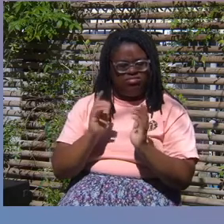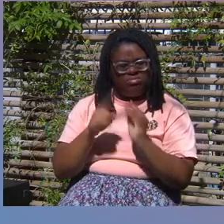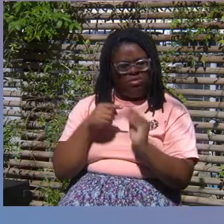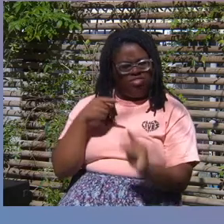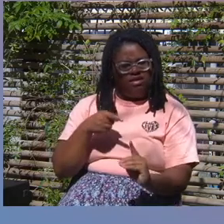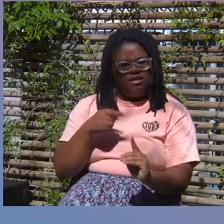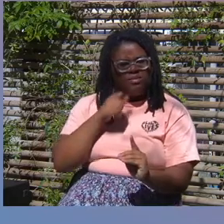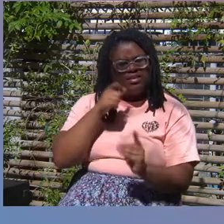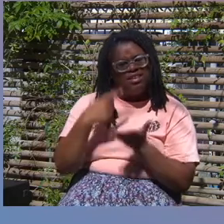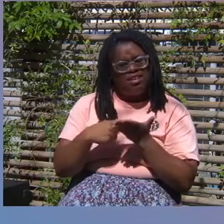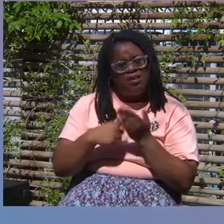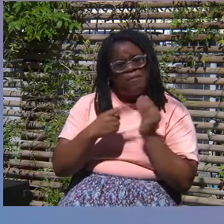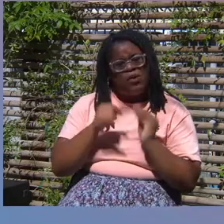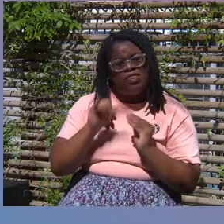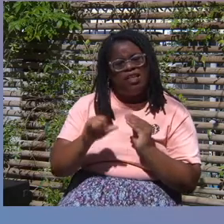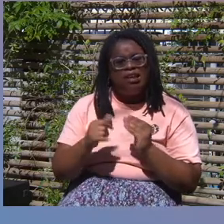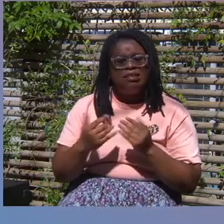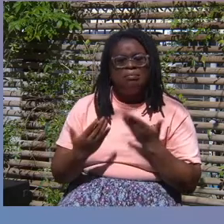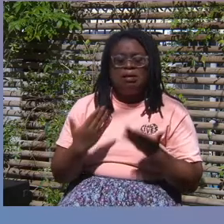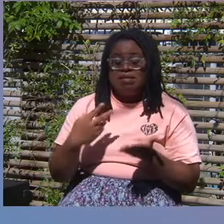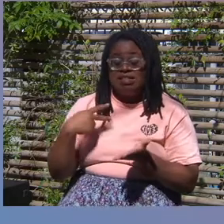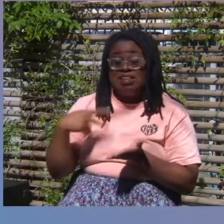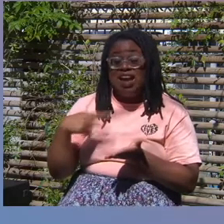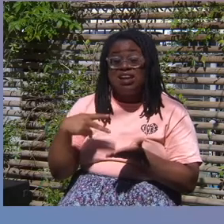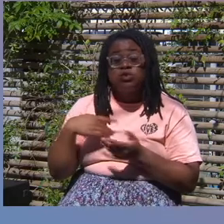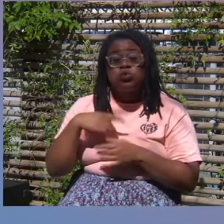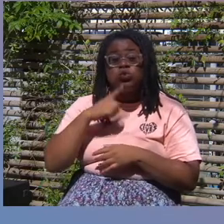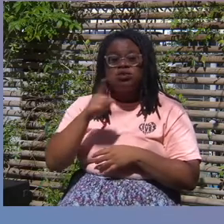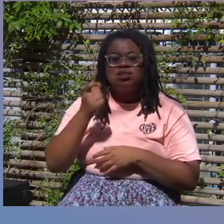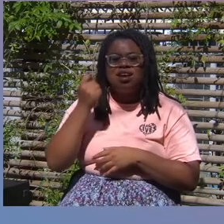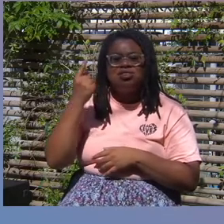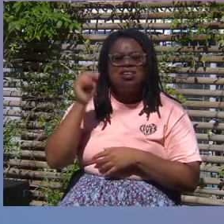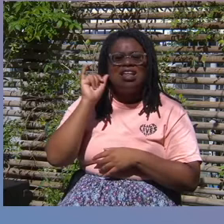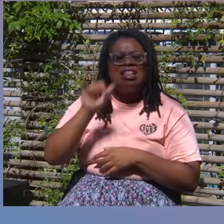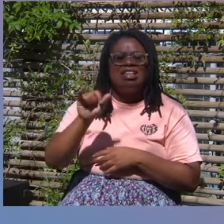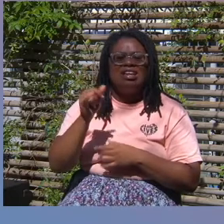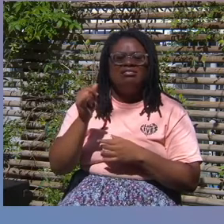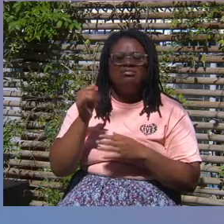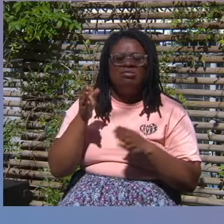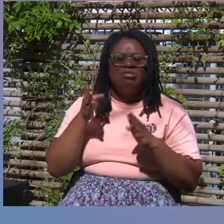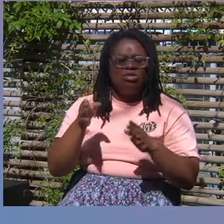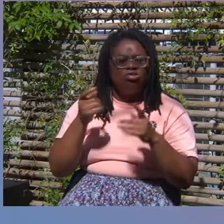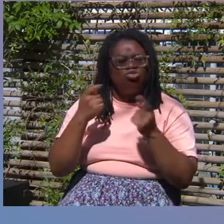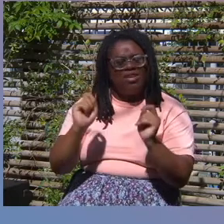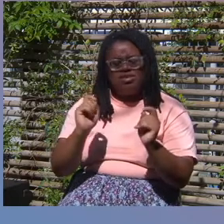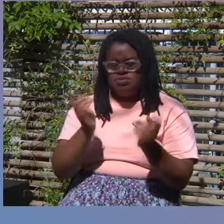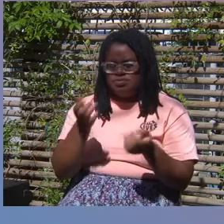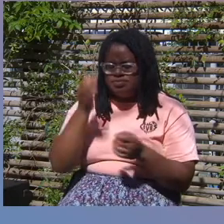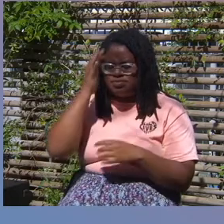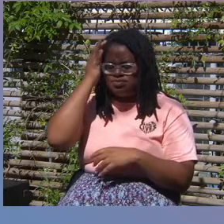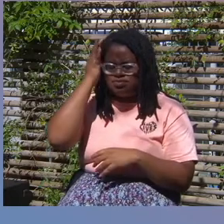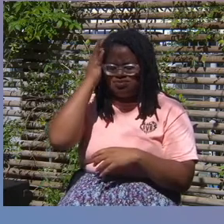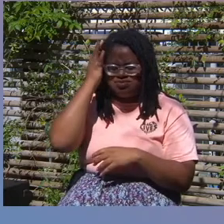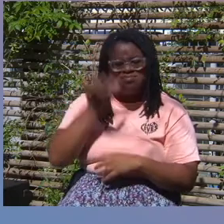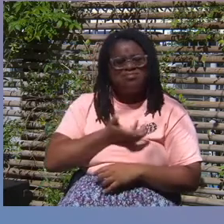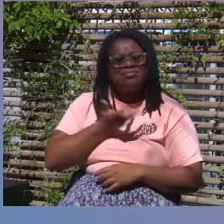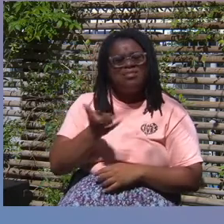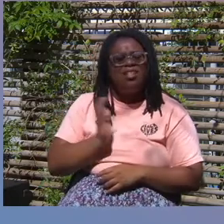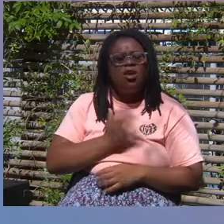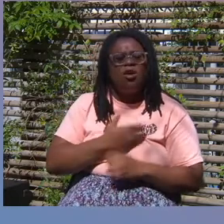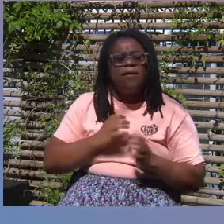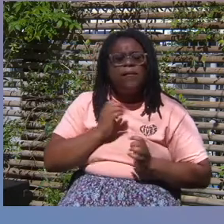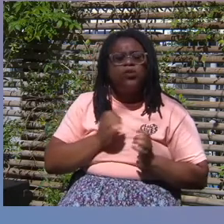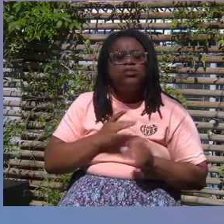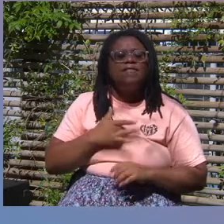things. We didn't have even the language, sometimes even the language of dance, to kind of think, to understand that that was us trying to convey our feelings, our